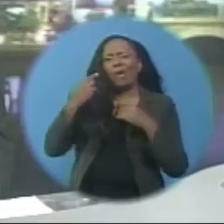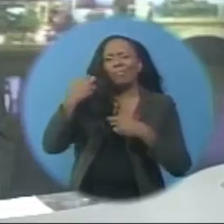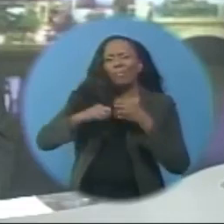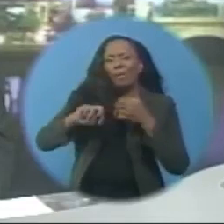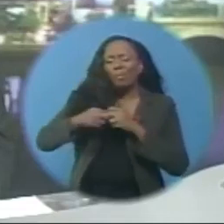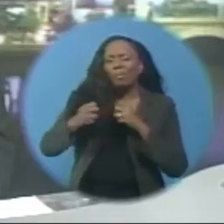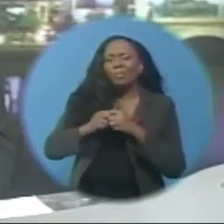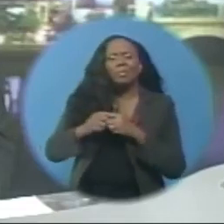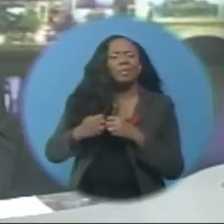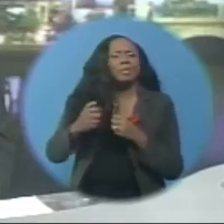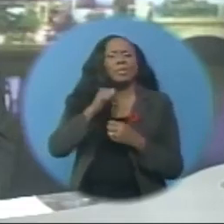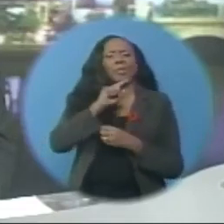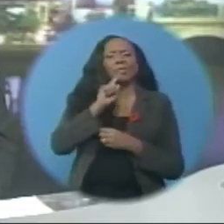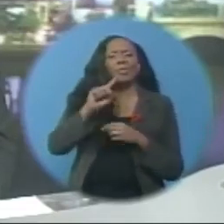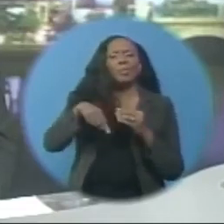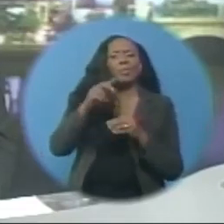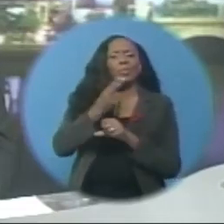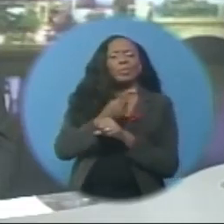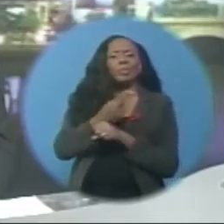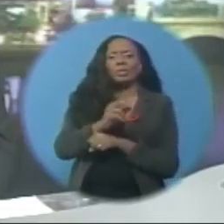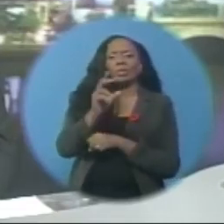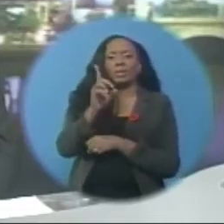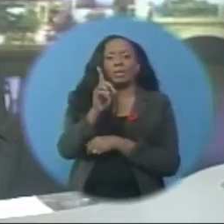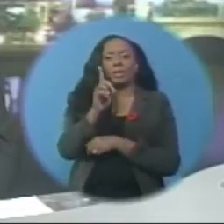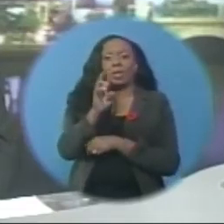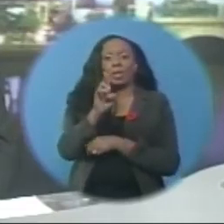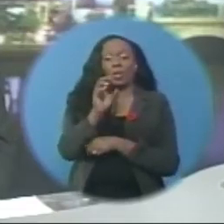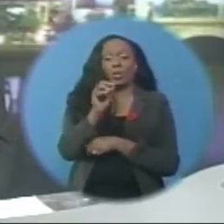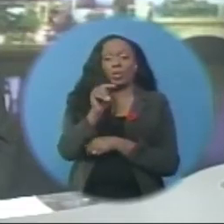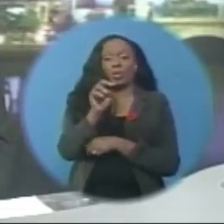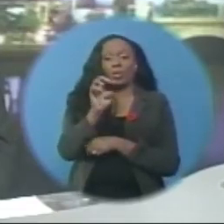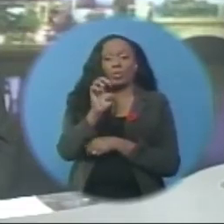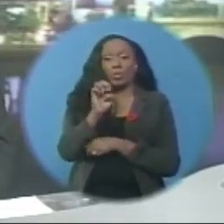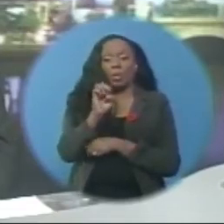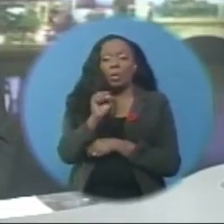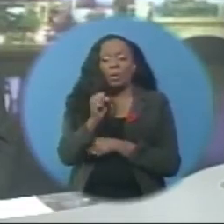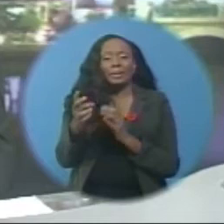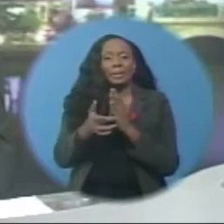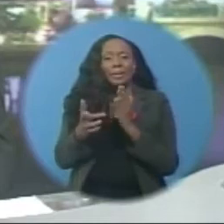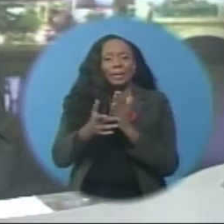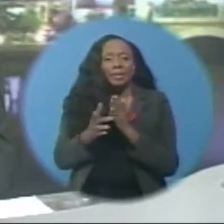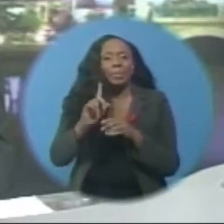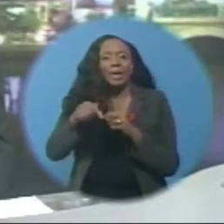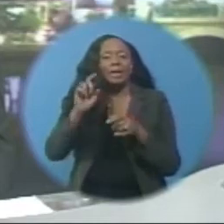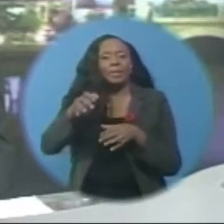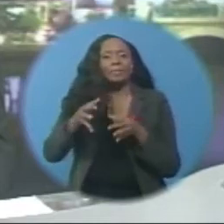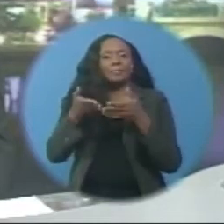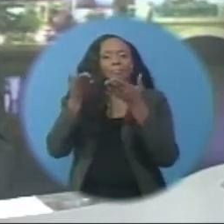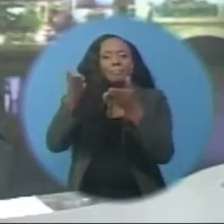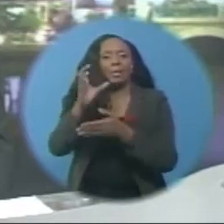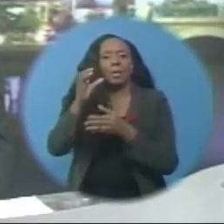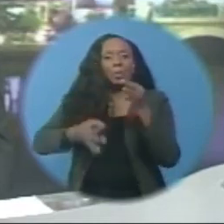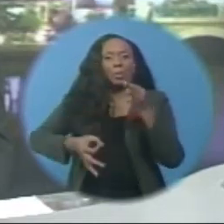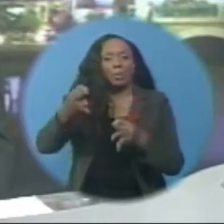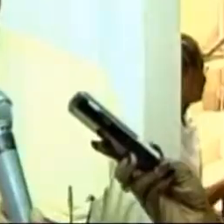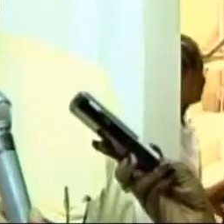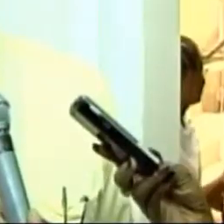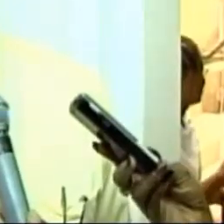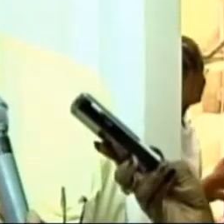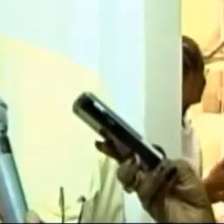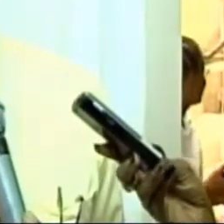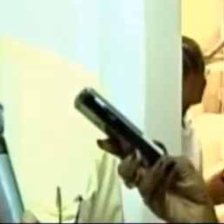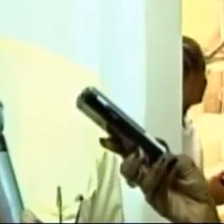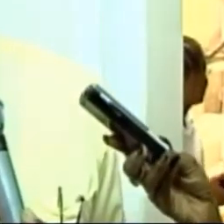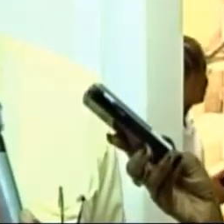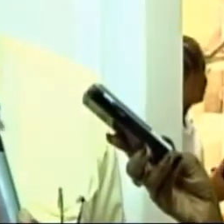using drone footage in court. However, Inspector David Wilshire says it can be facilitated. The whole thing must be